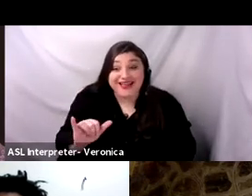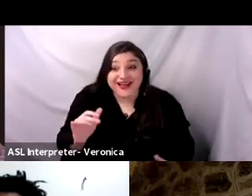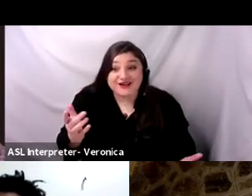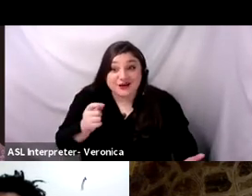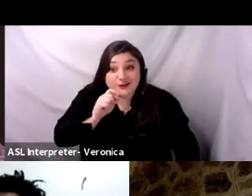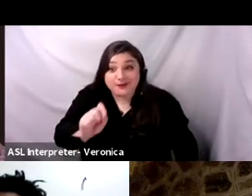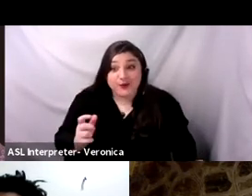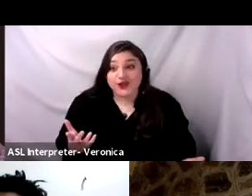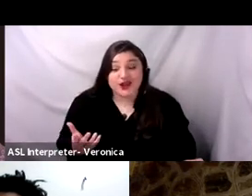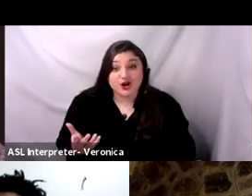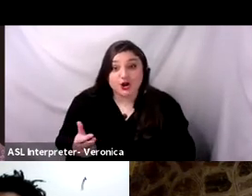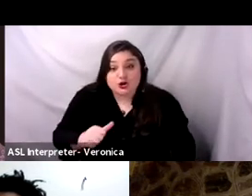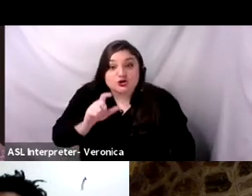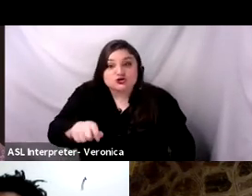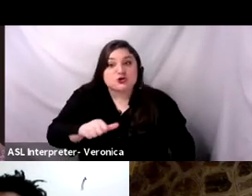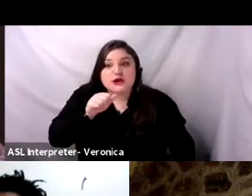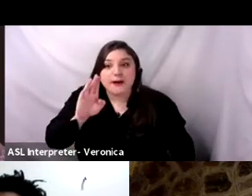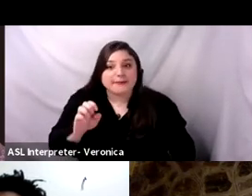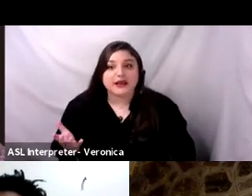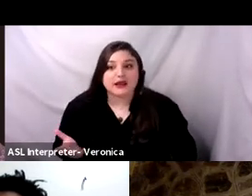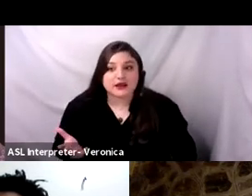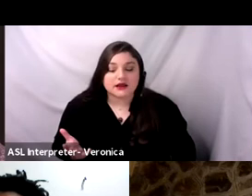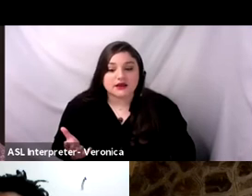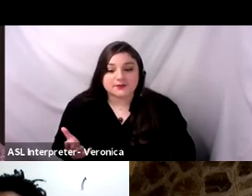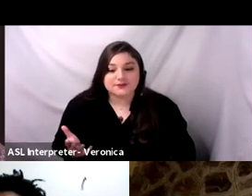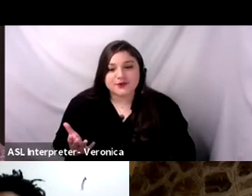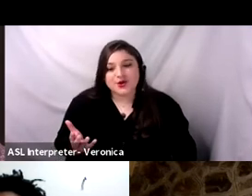if the best has been made out of it, and it's seen